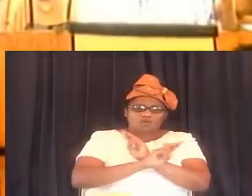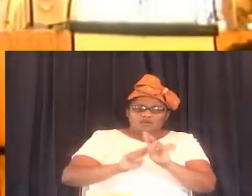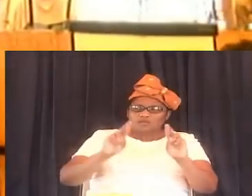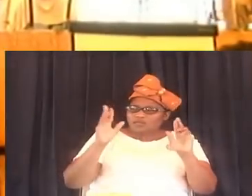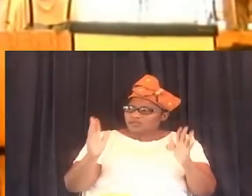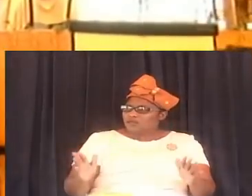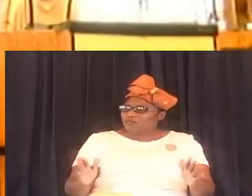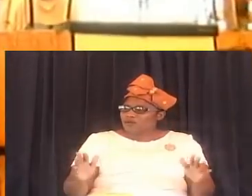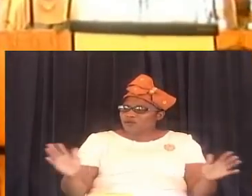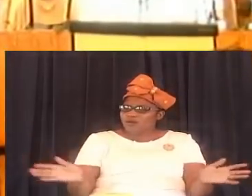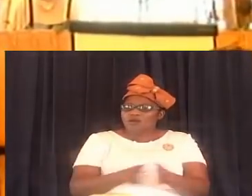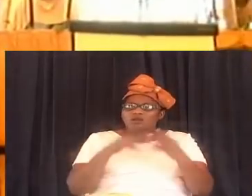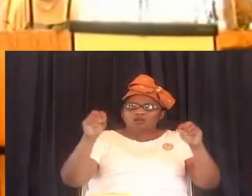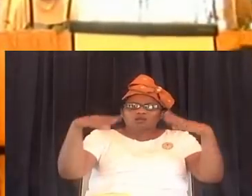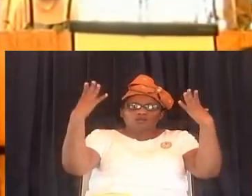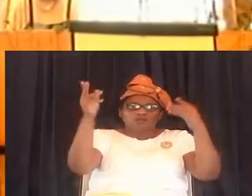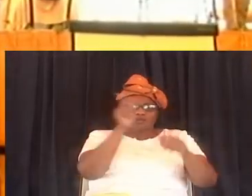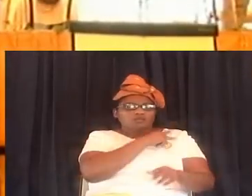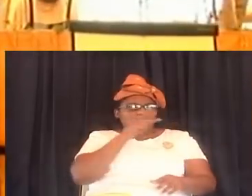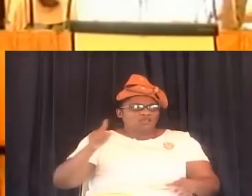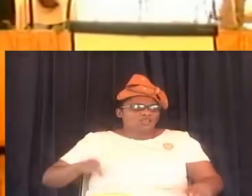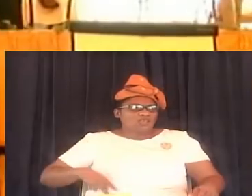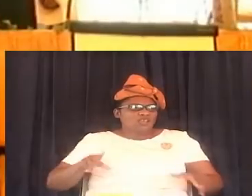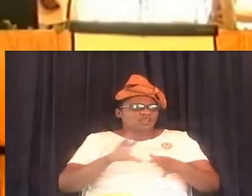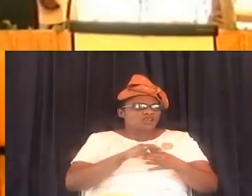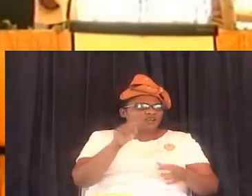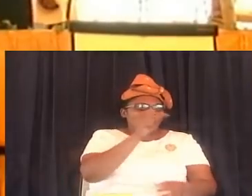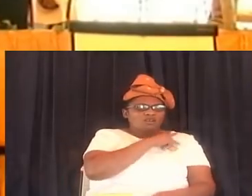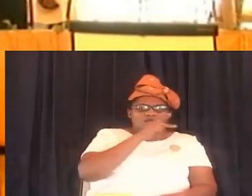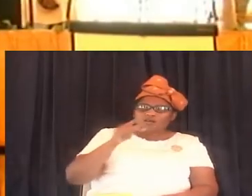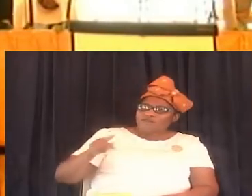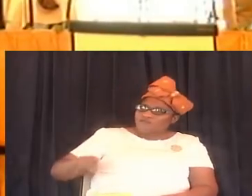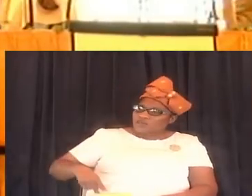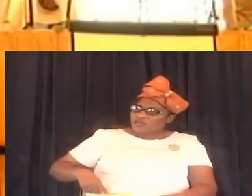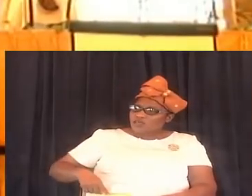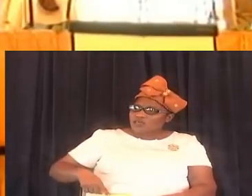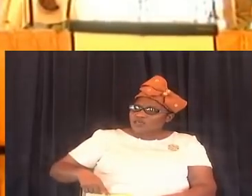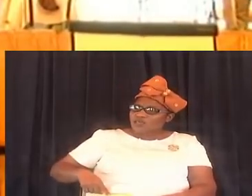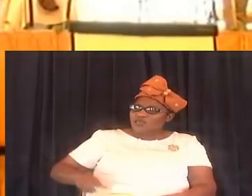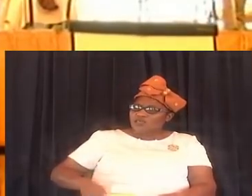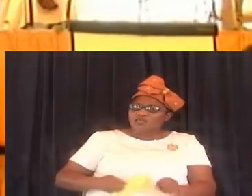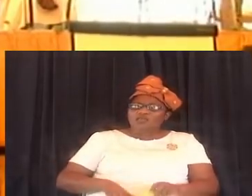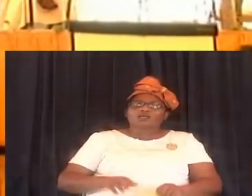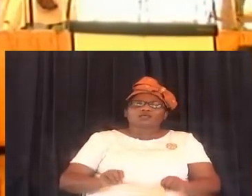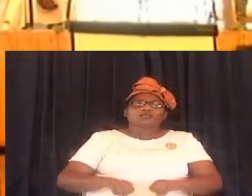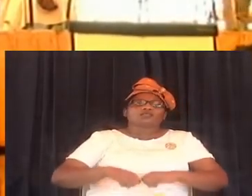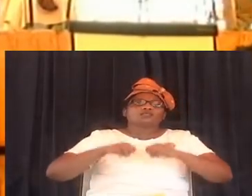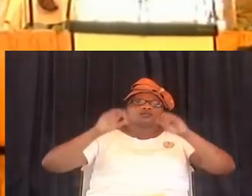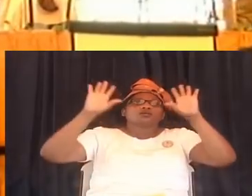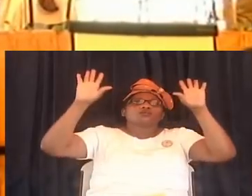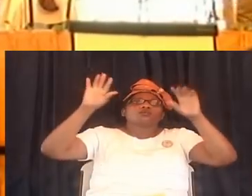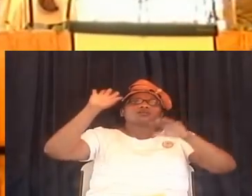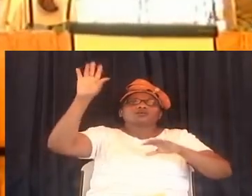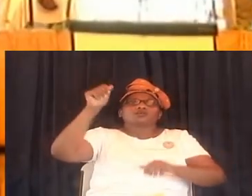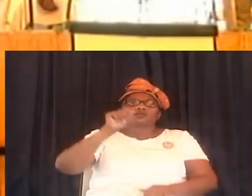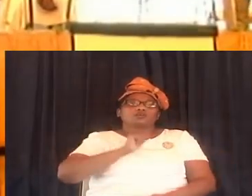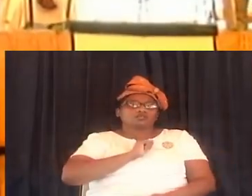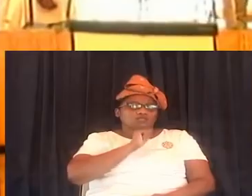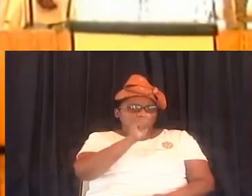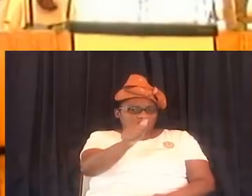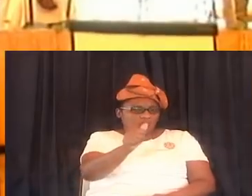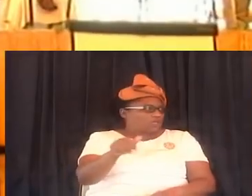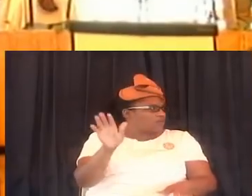Kings. Surrender your heart right now unto him. Subject yourself unto him. Submit unto